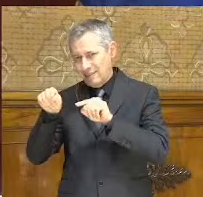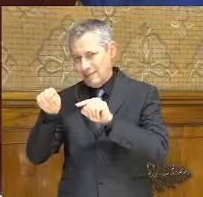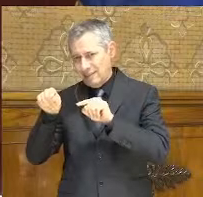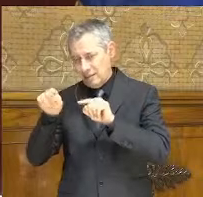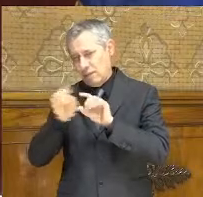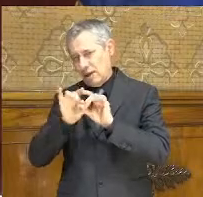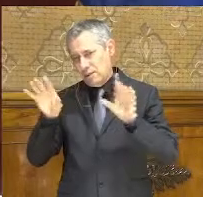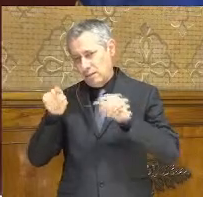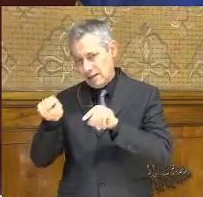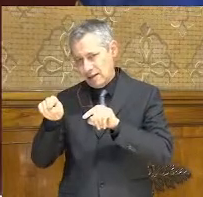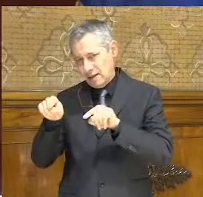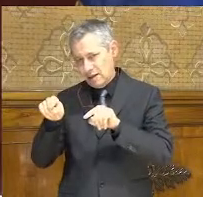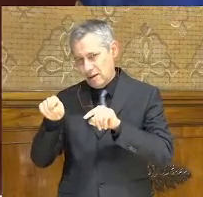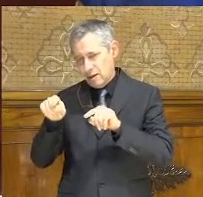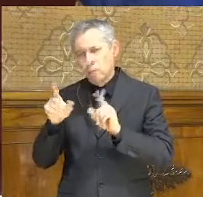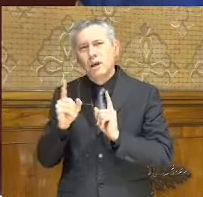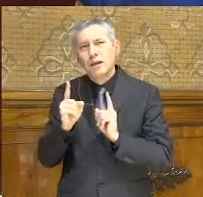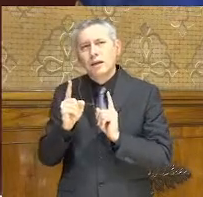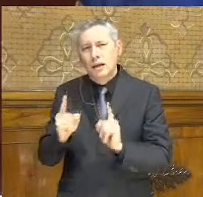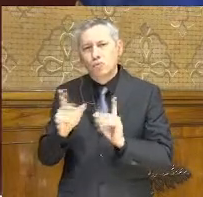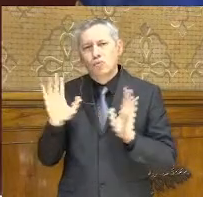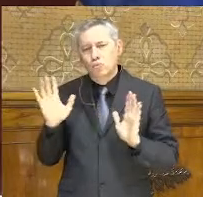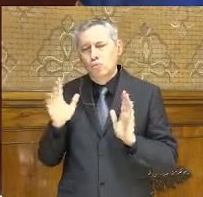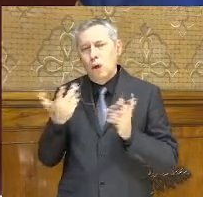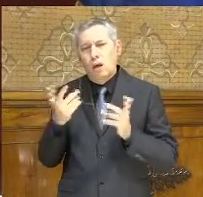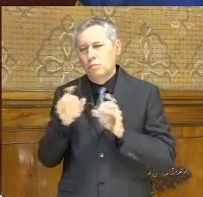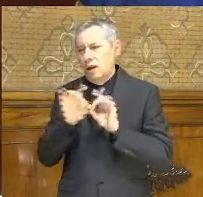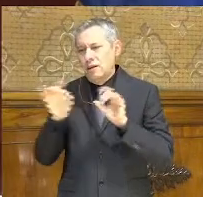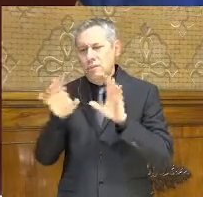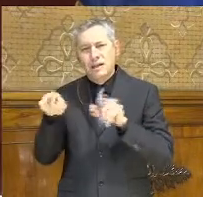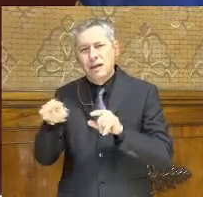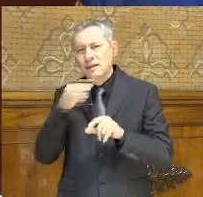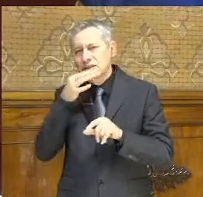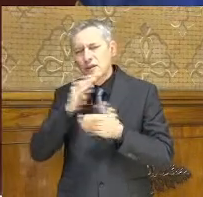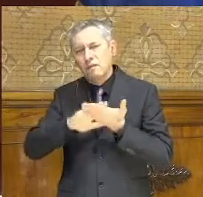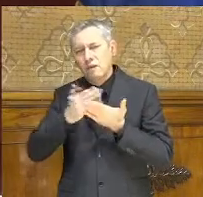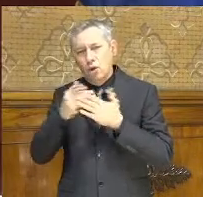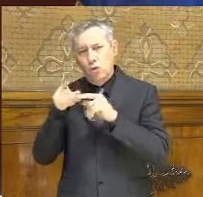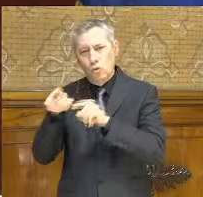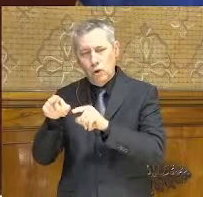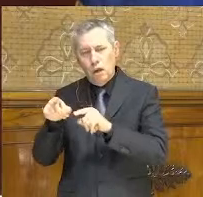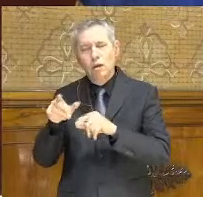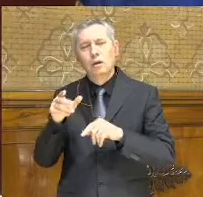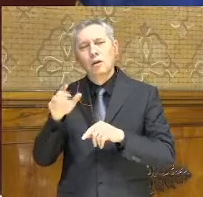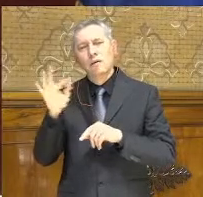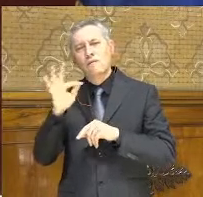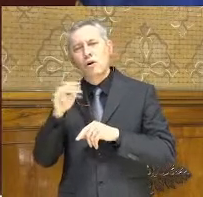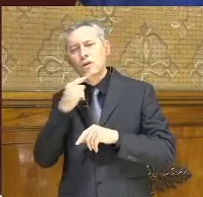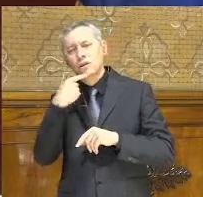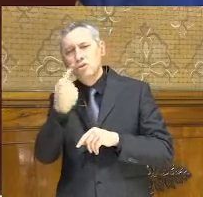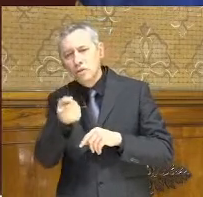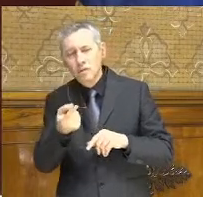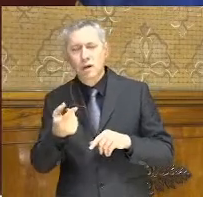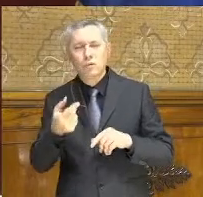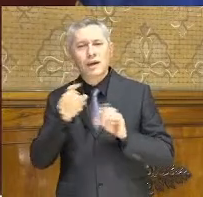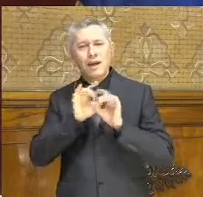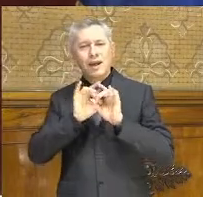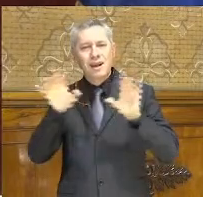freedom as a virtue, freedom as a value, and freedom as a sustaining,